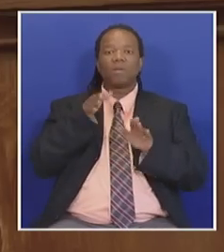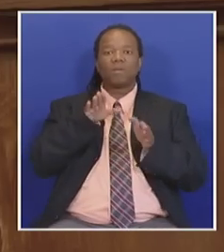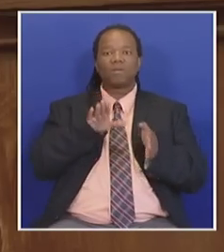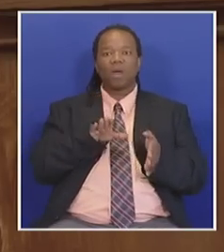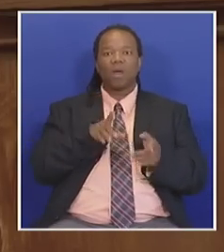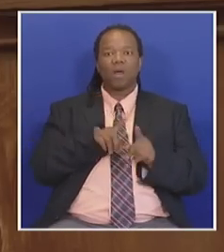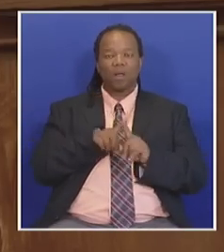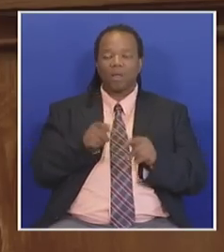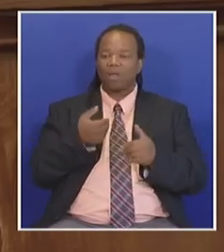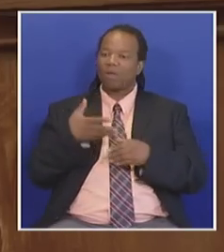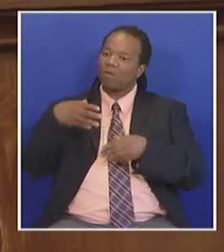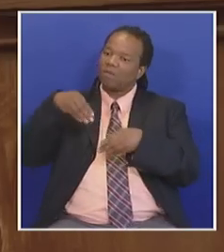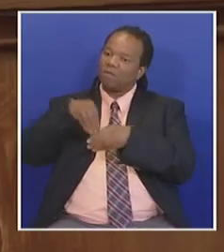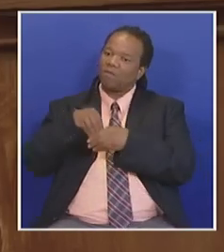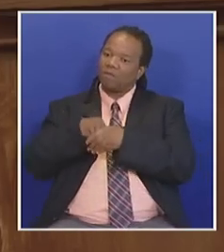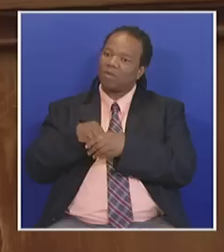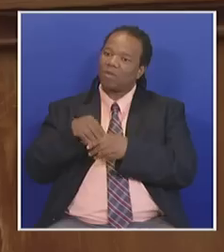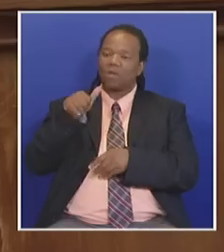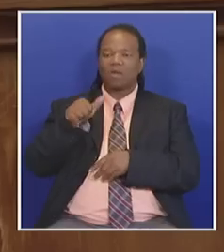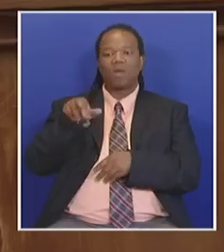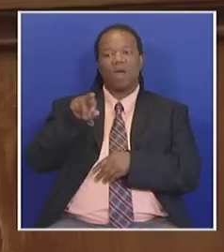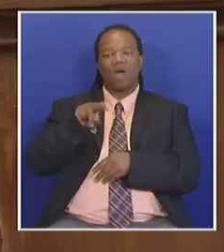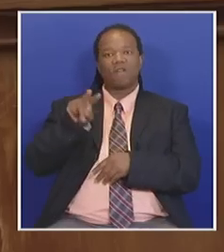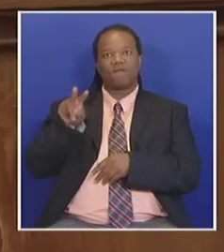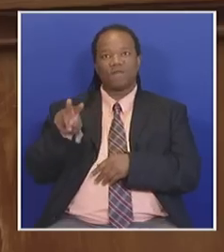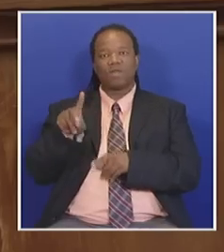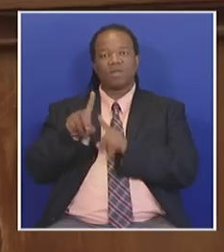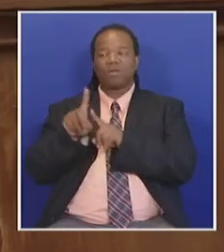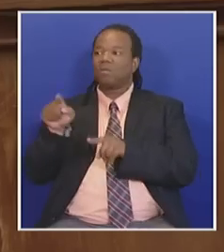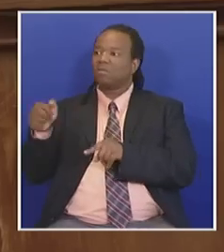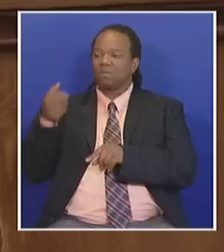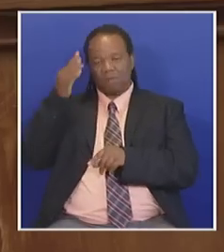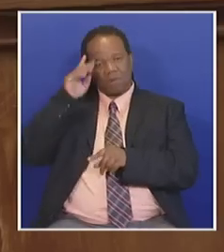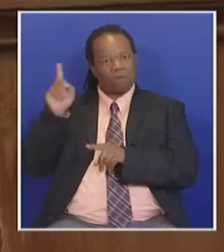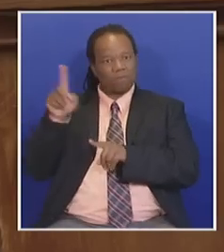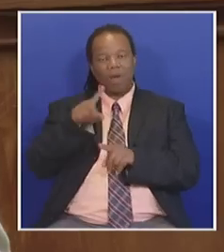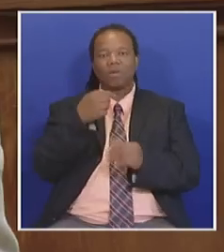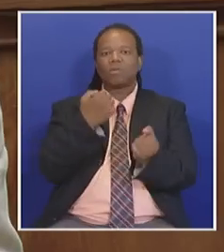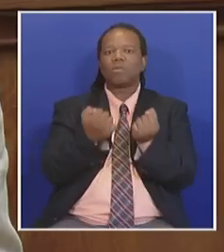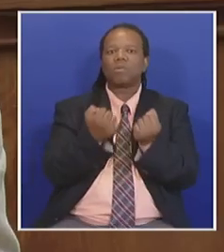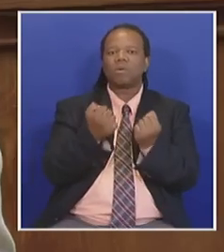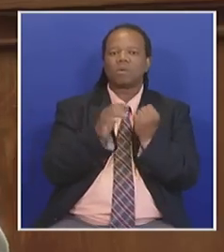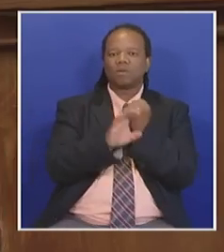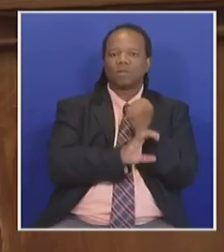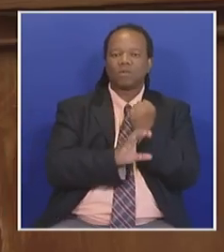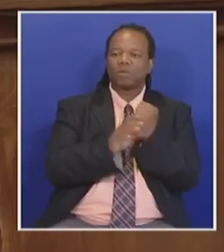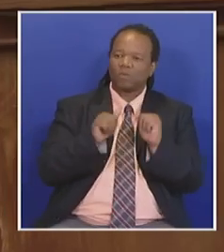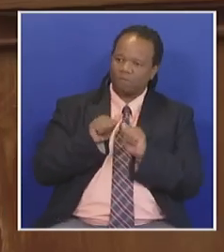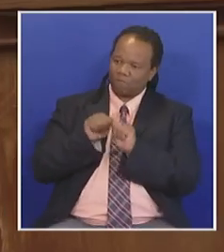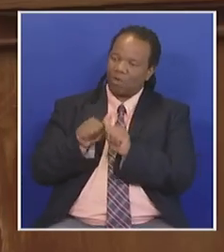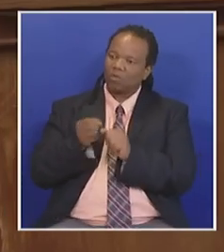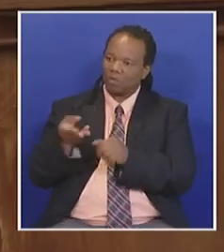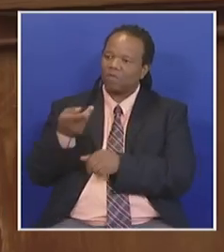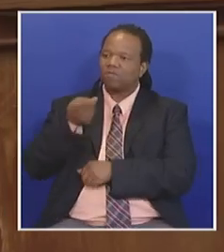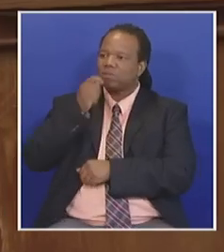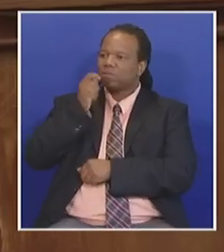Treatment Action Campaign in taking the national government to the Constitutional Court to force the provision of the antiretrovirals in